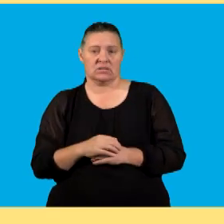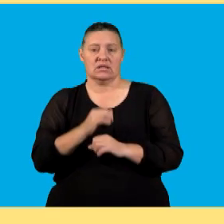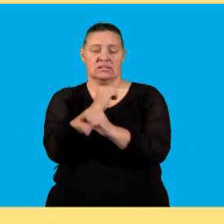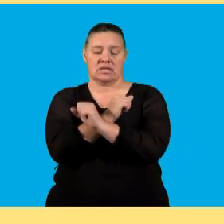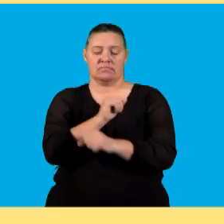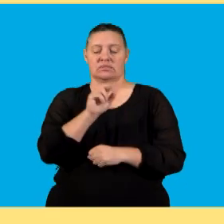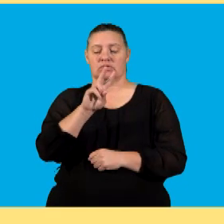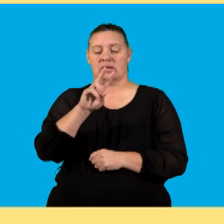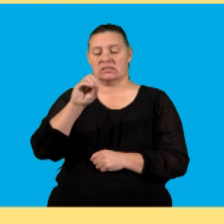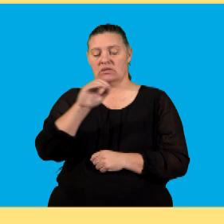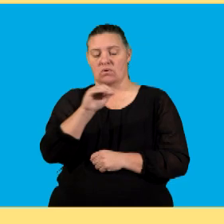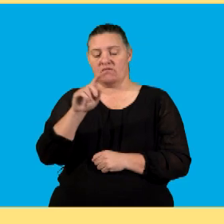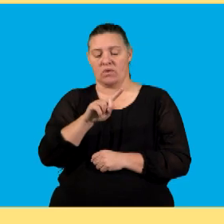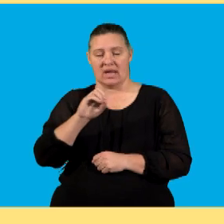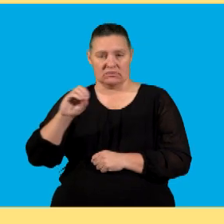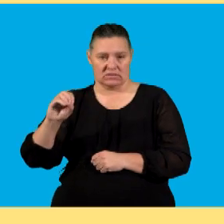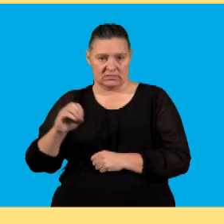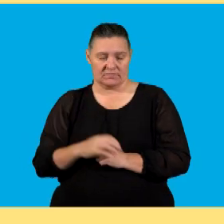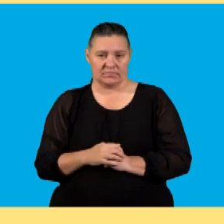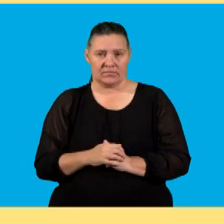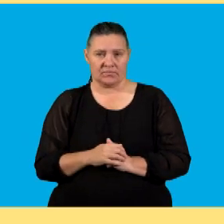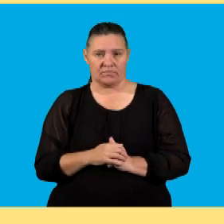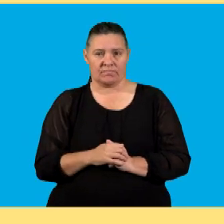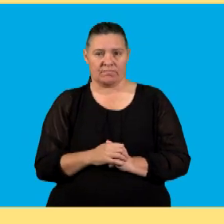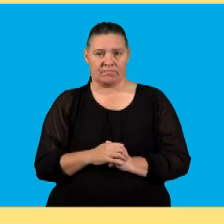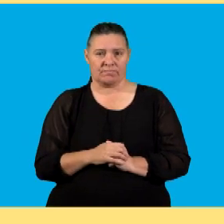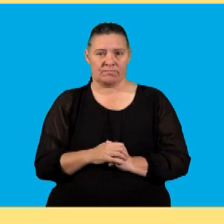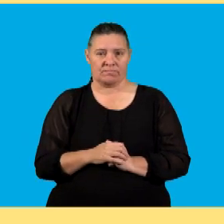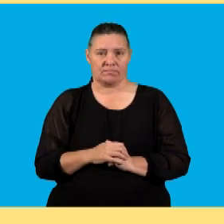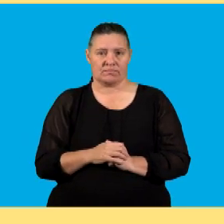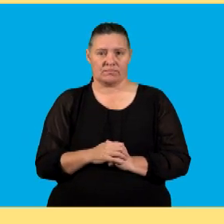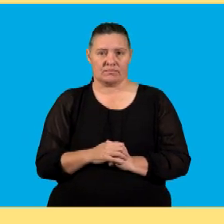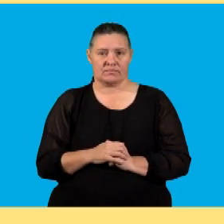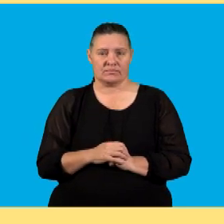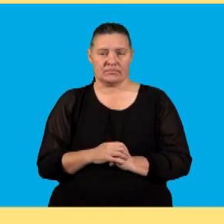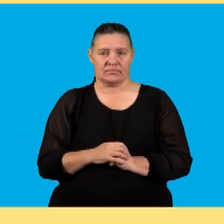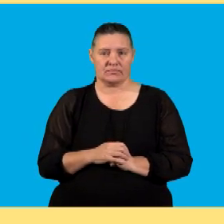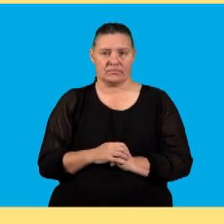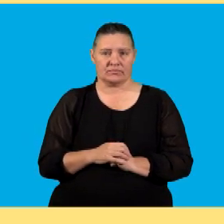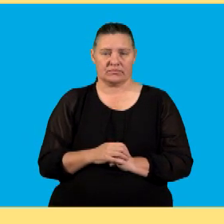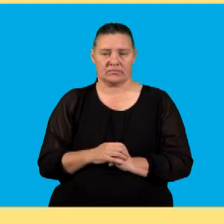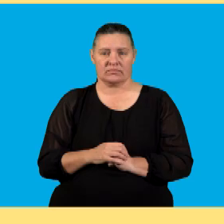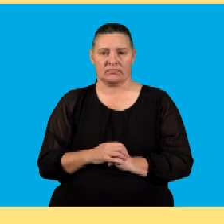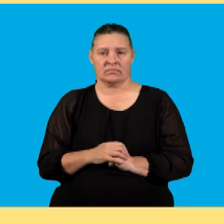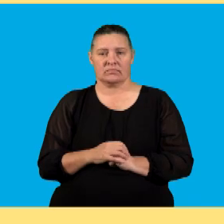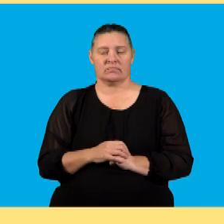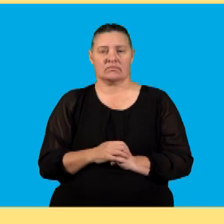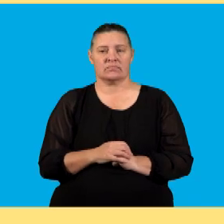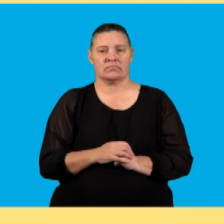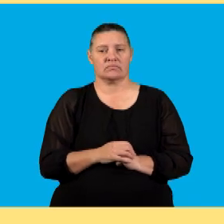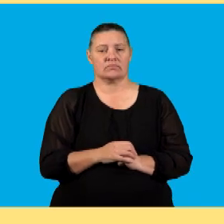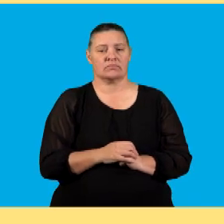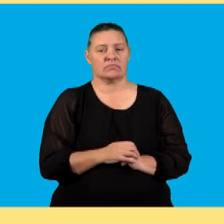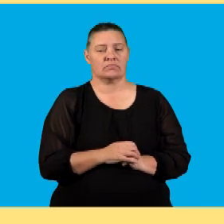15,000. And I have to get 20% of that. So 20% of my